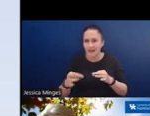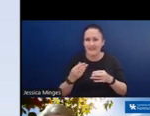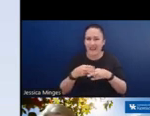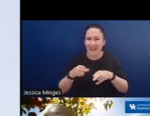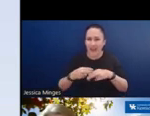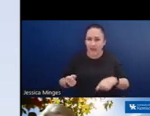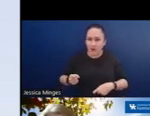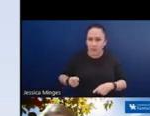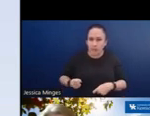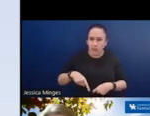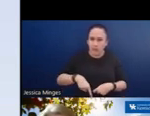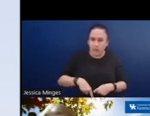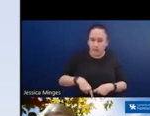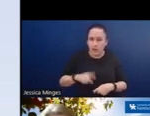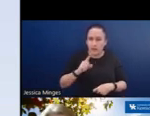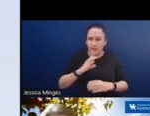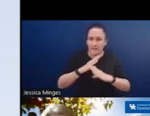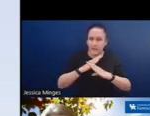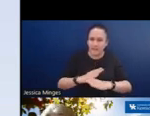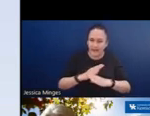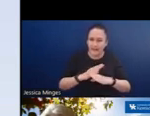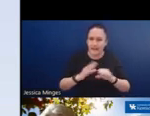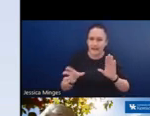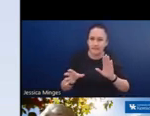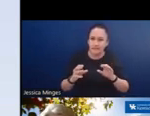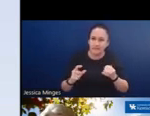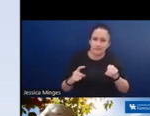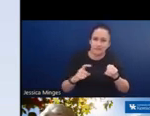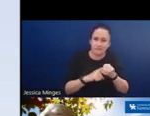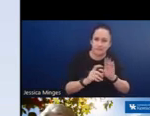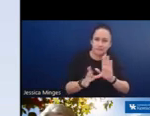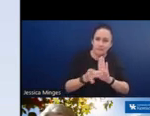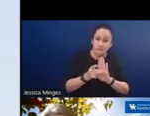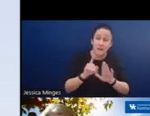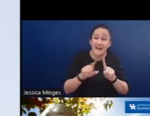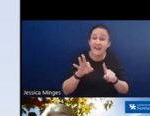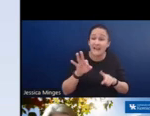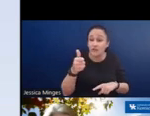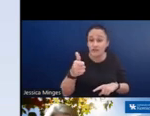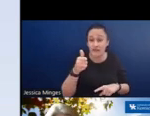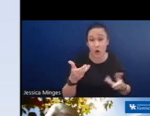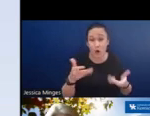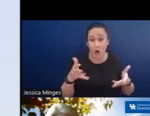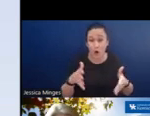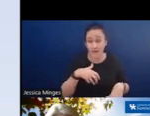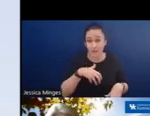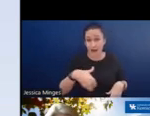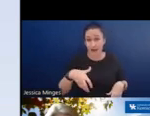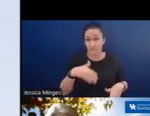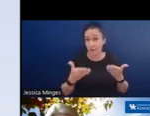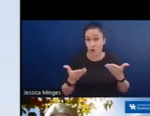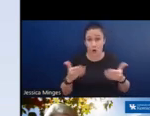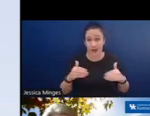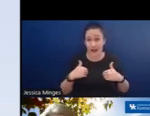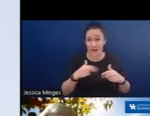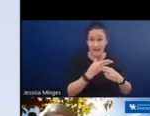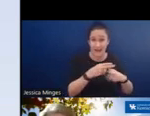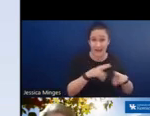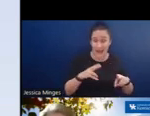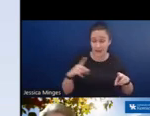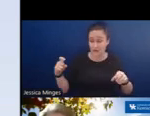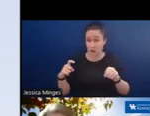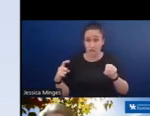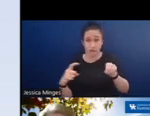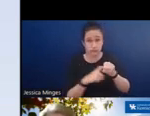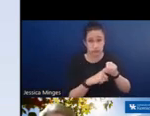contraception. If you are already pregnant, so you have an egg and a sperm that are already implanted